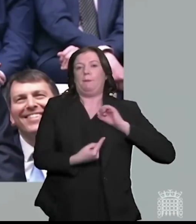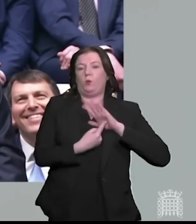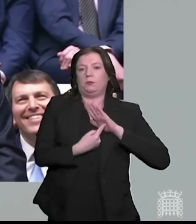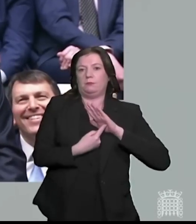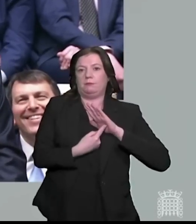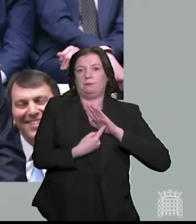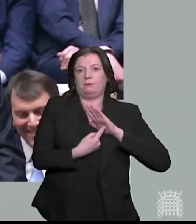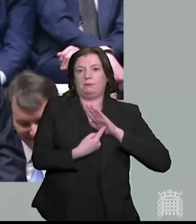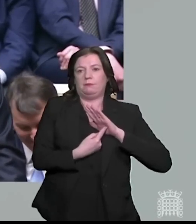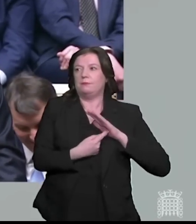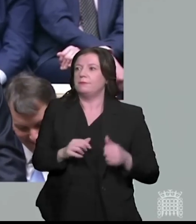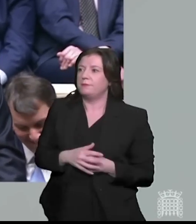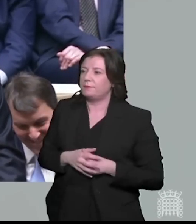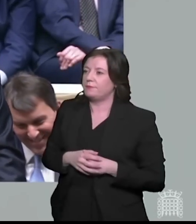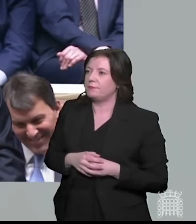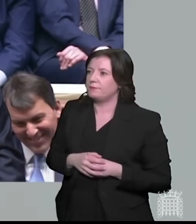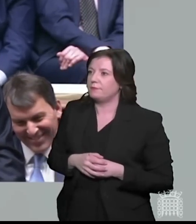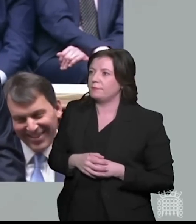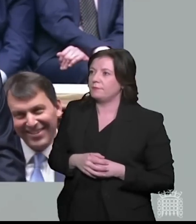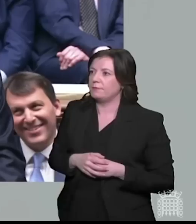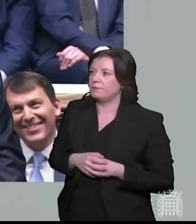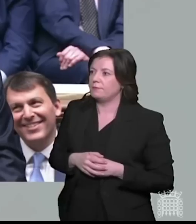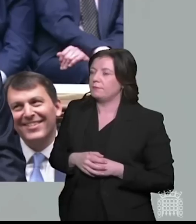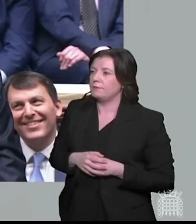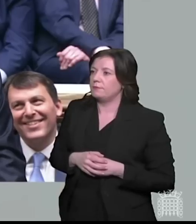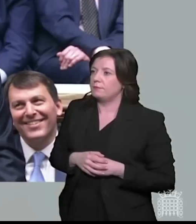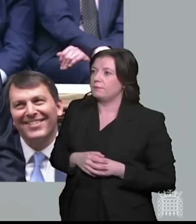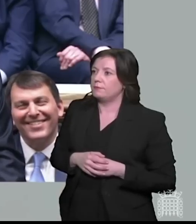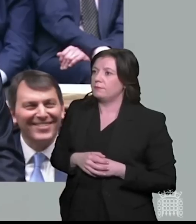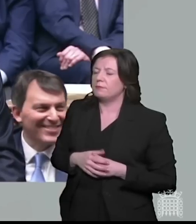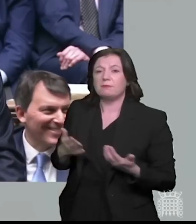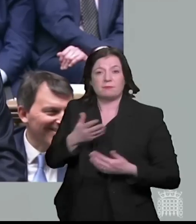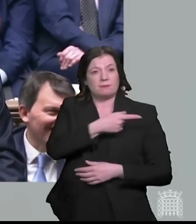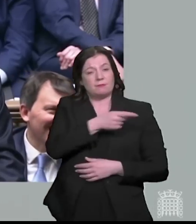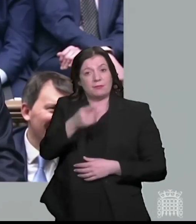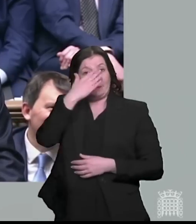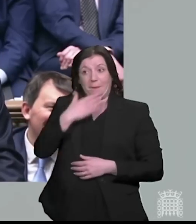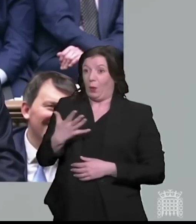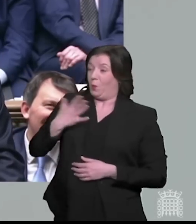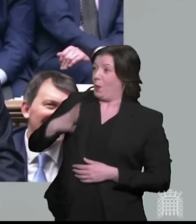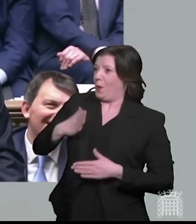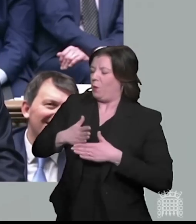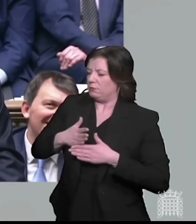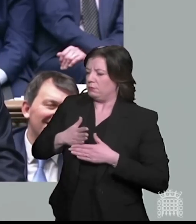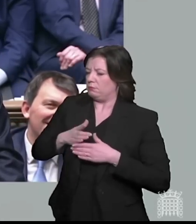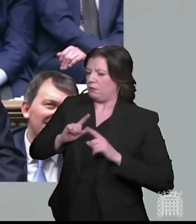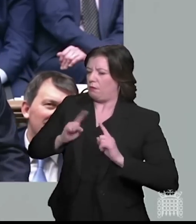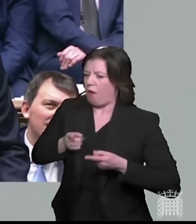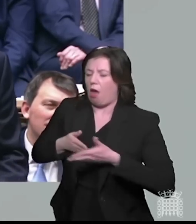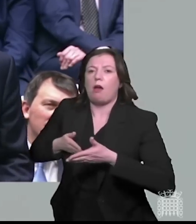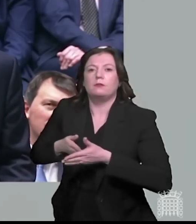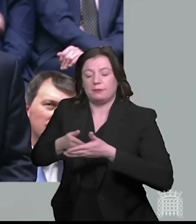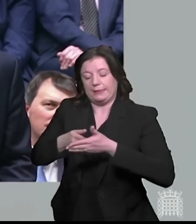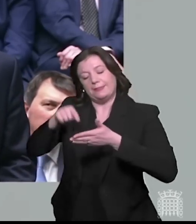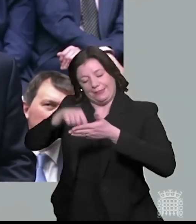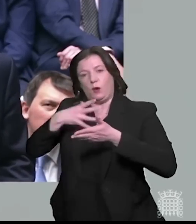So today I bring forward reforms to remove the barriers that stop people who want to from working. And I start with